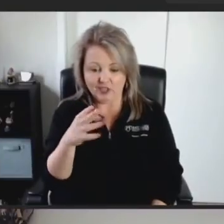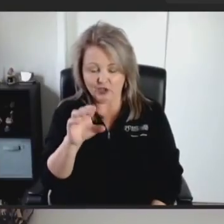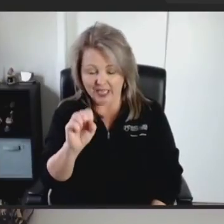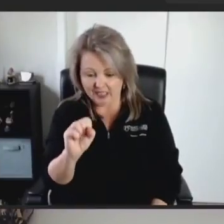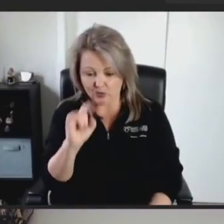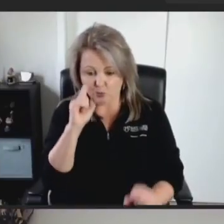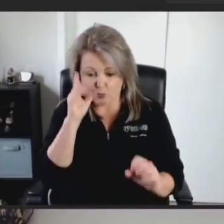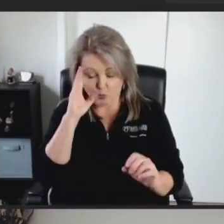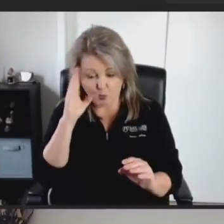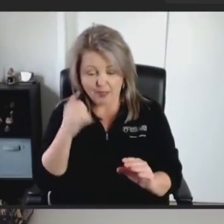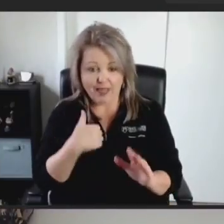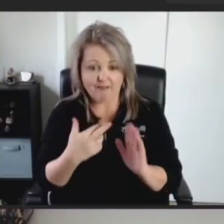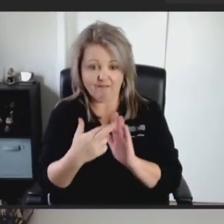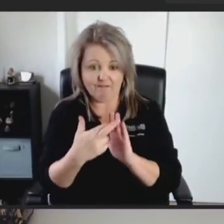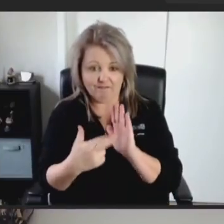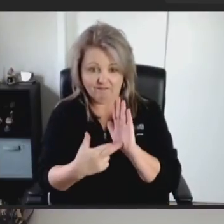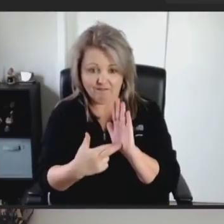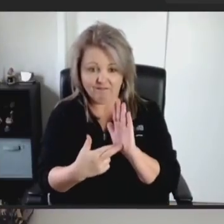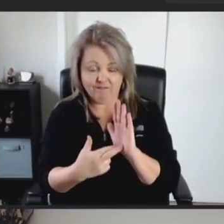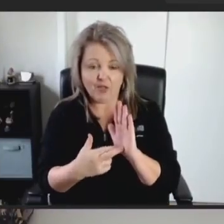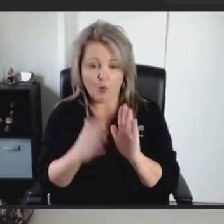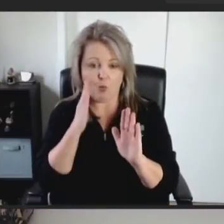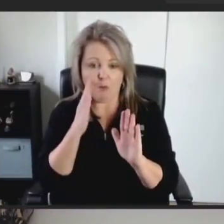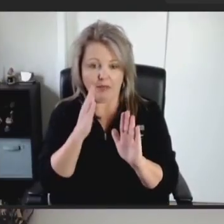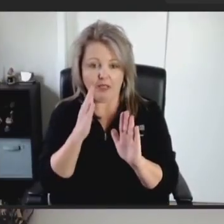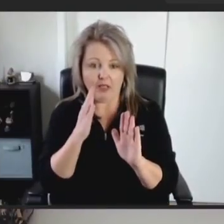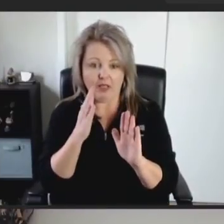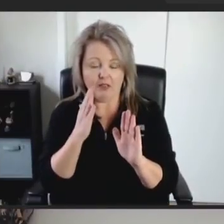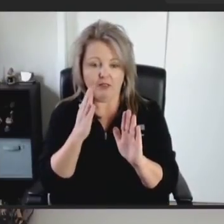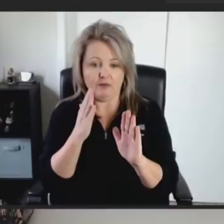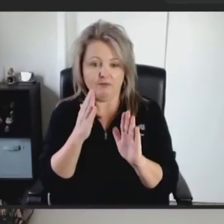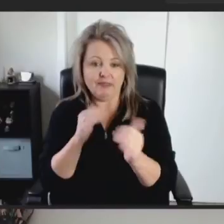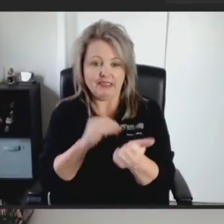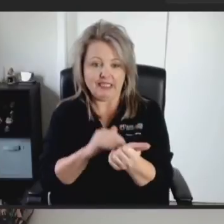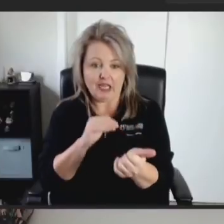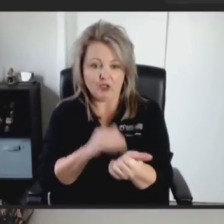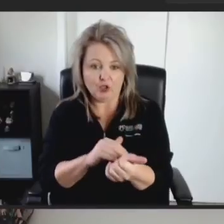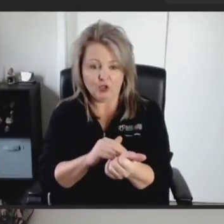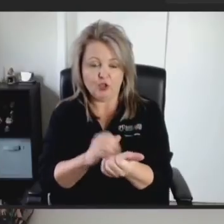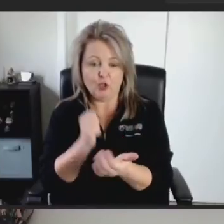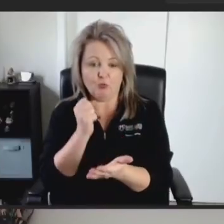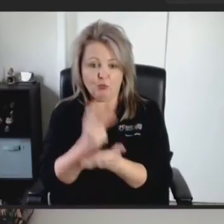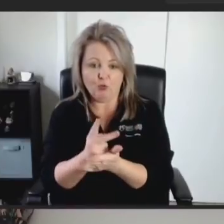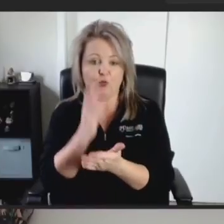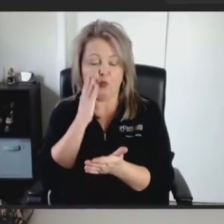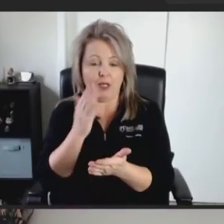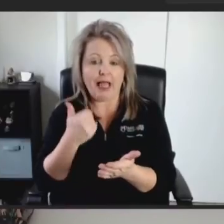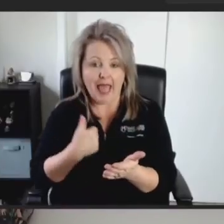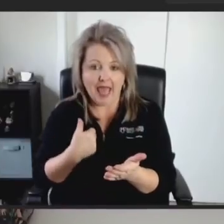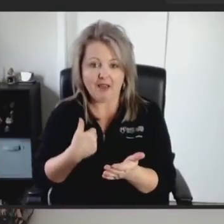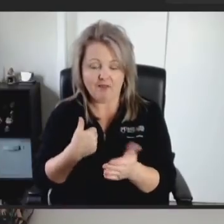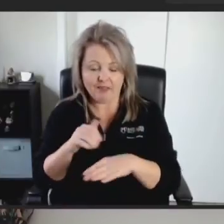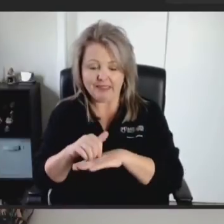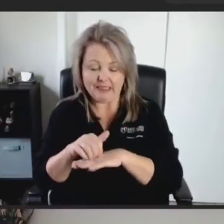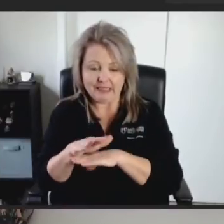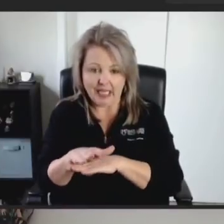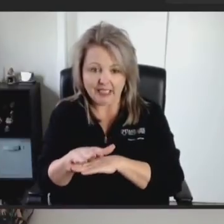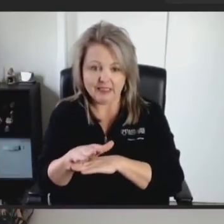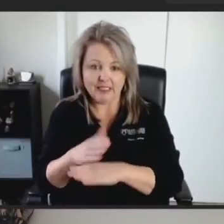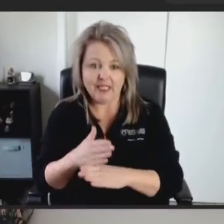will be all approved providers will get a partial shipment of vaccines. So we do